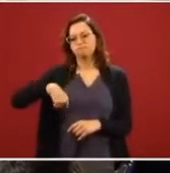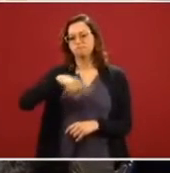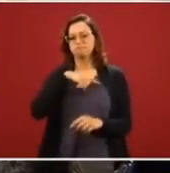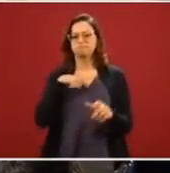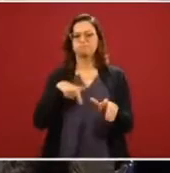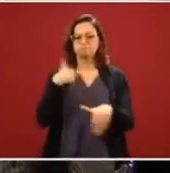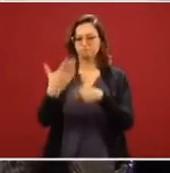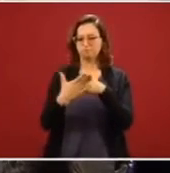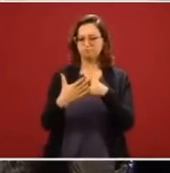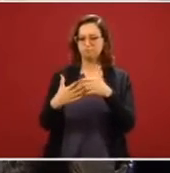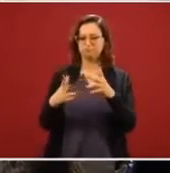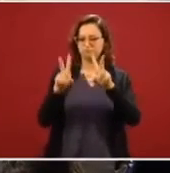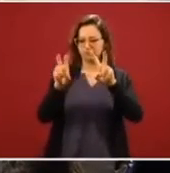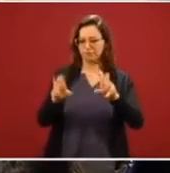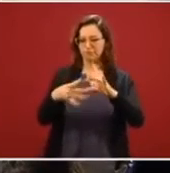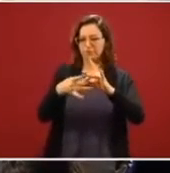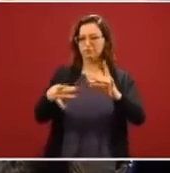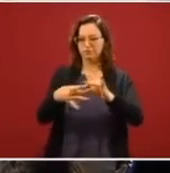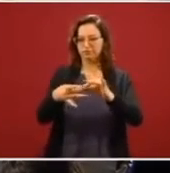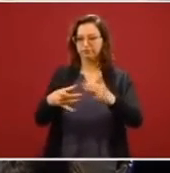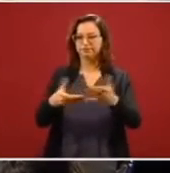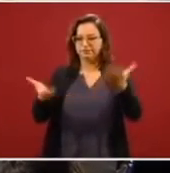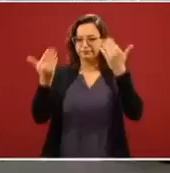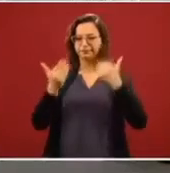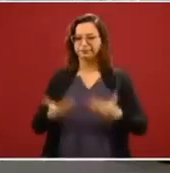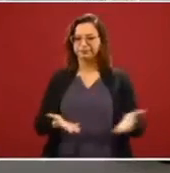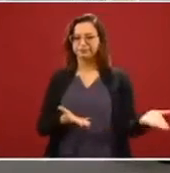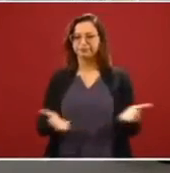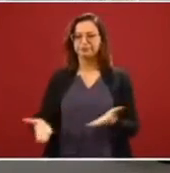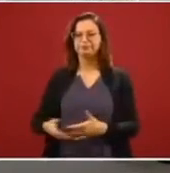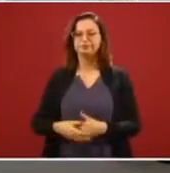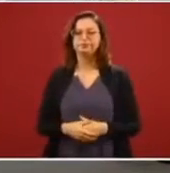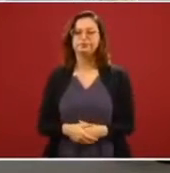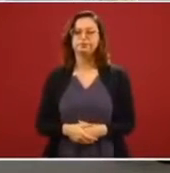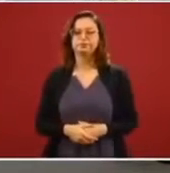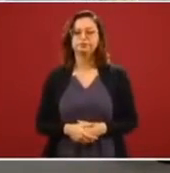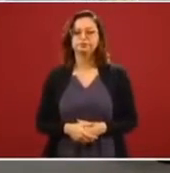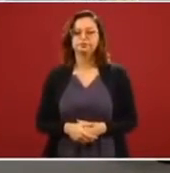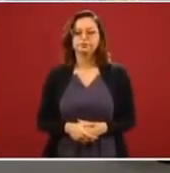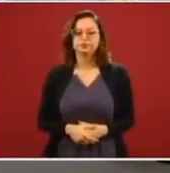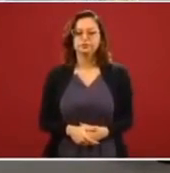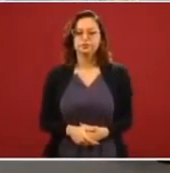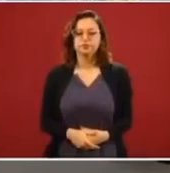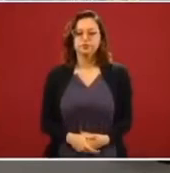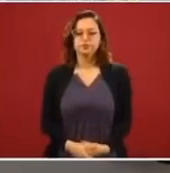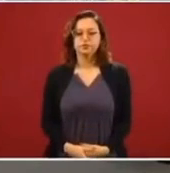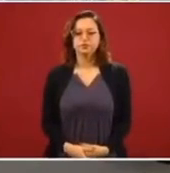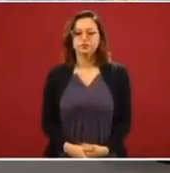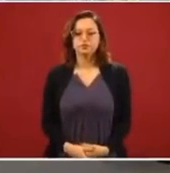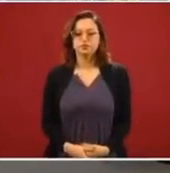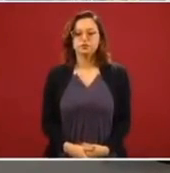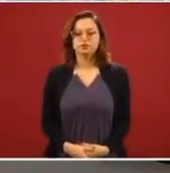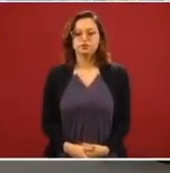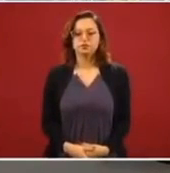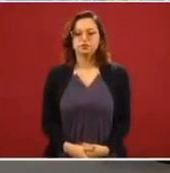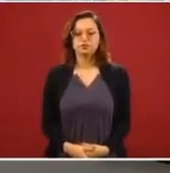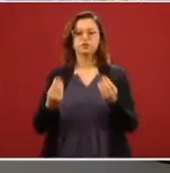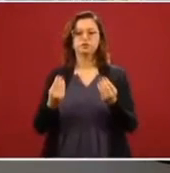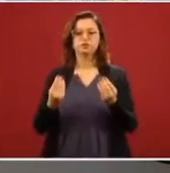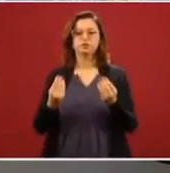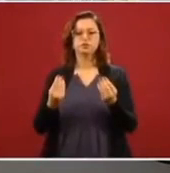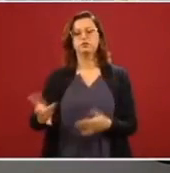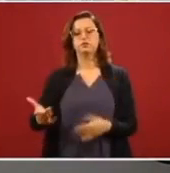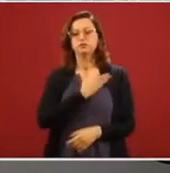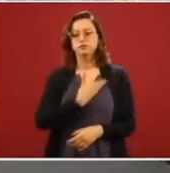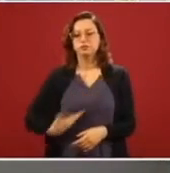Things Y that we're going viene to deal el with doctor Hugo. is what I was just telling you about. And Muchas so gracias, now, presidente. thank